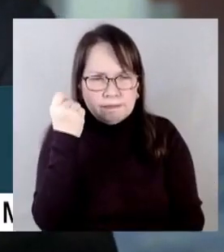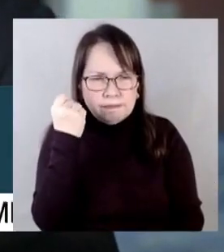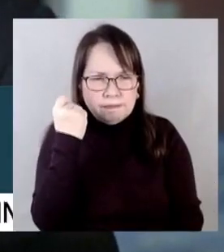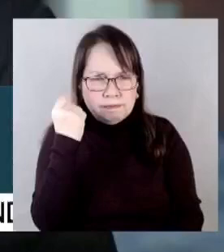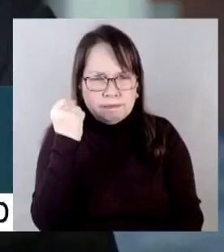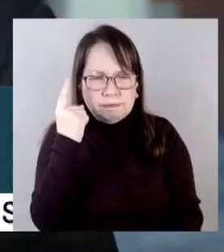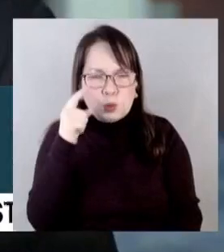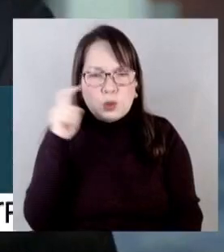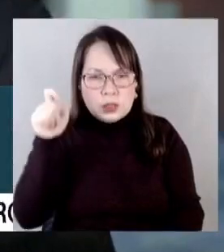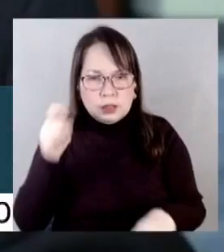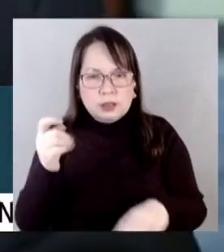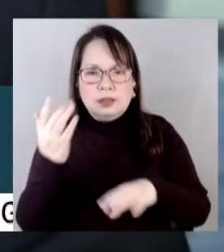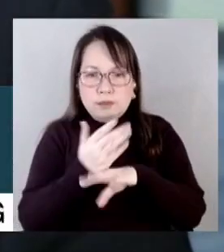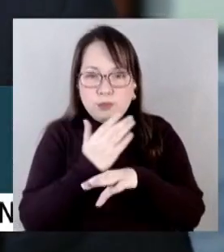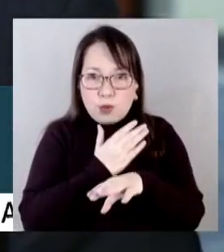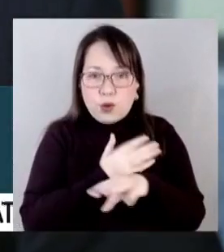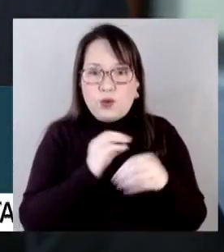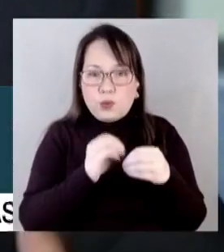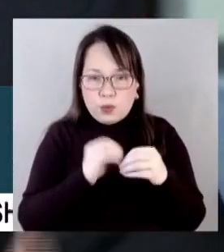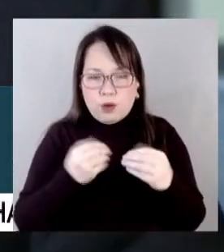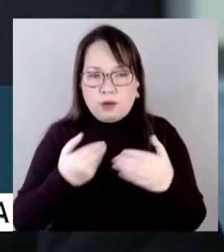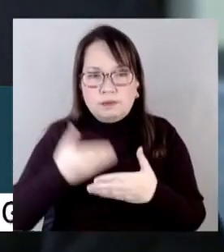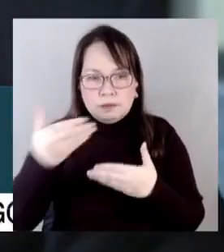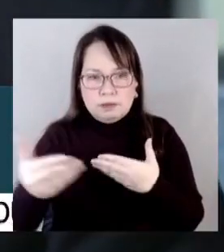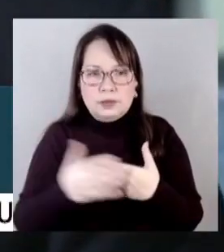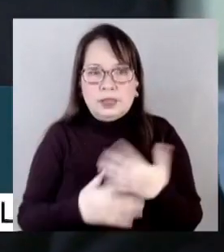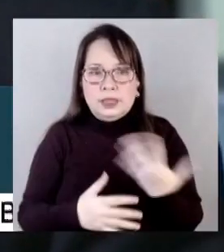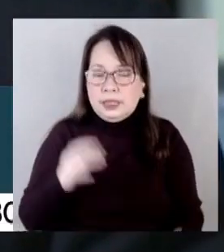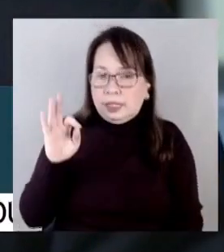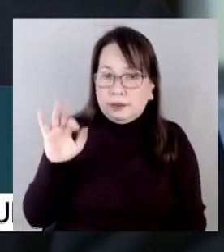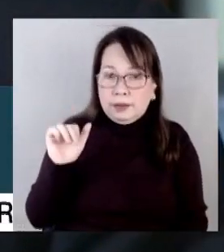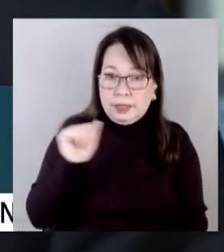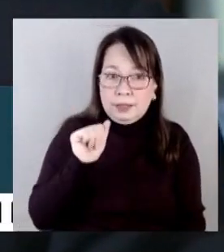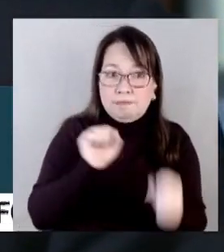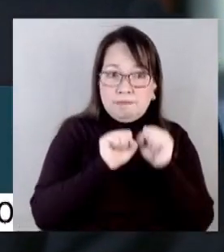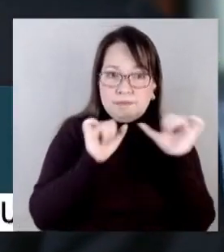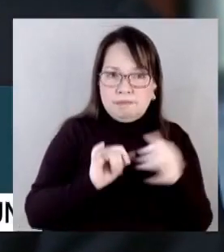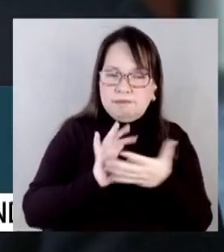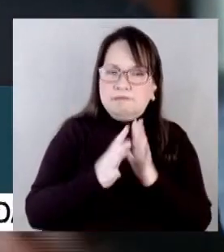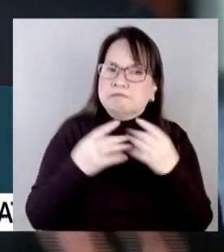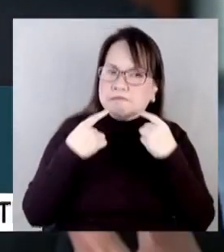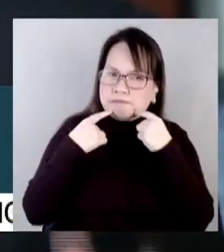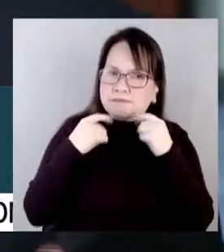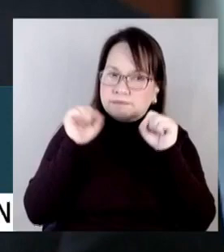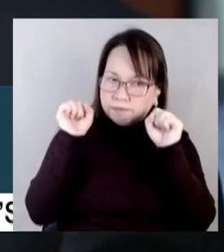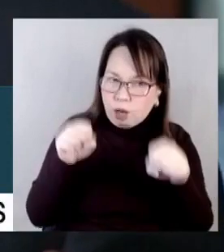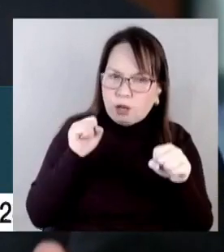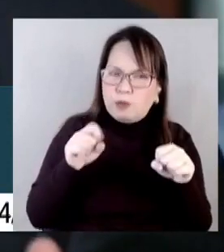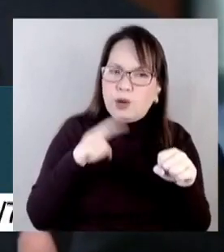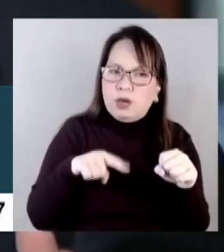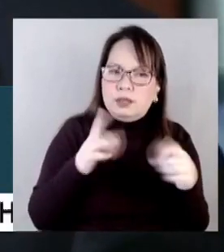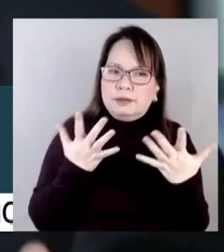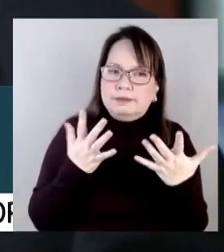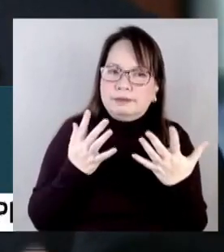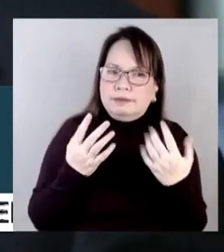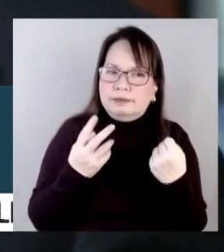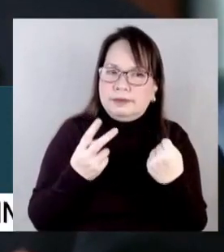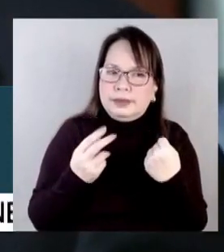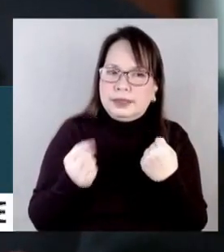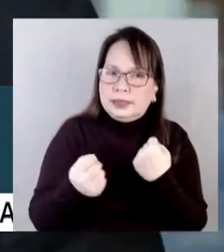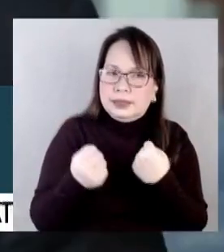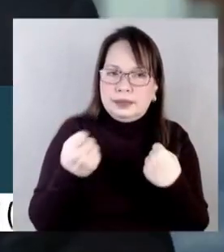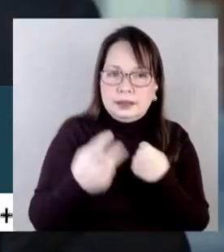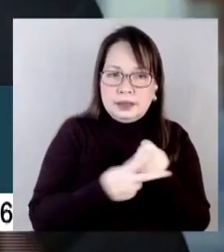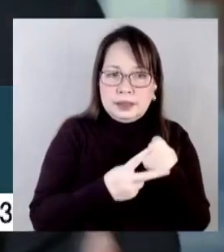needed so that it can't happen again. The FAA system so far has made it possible for an extraordinary safety record to be built up in the